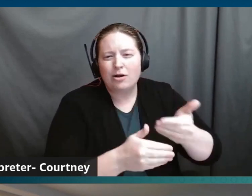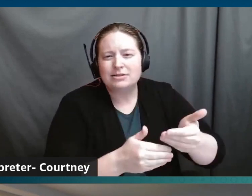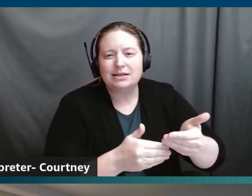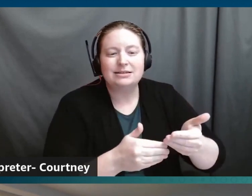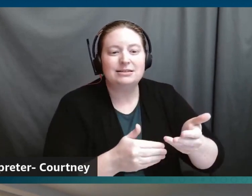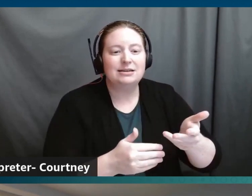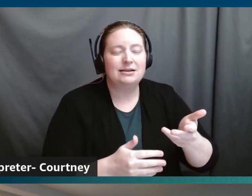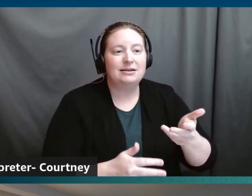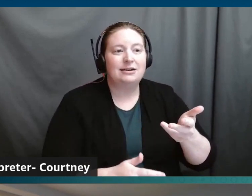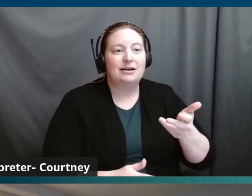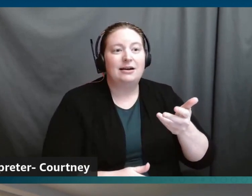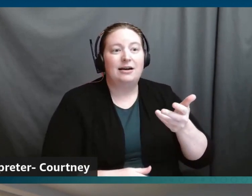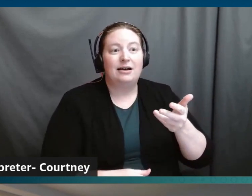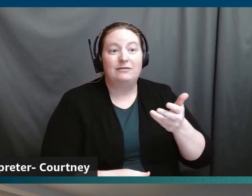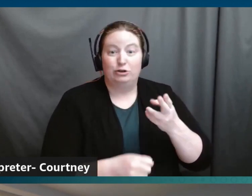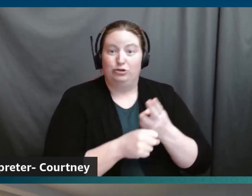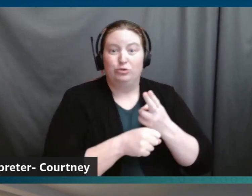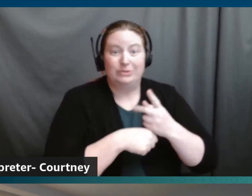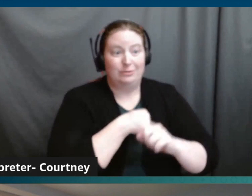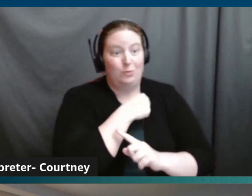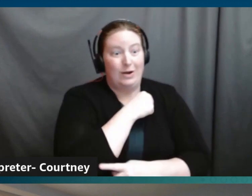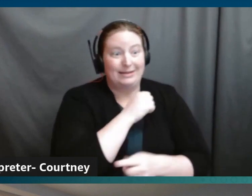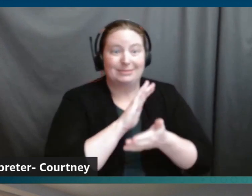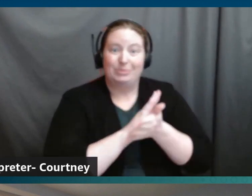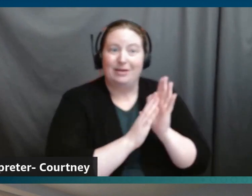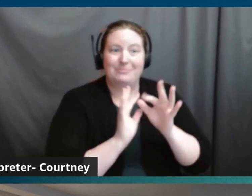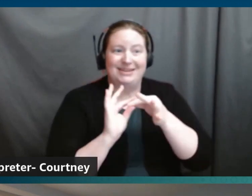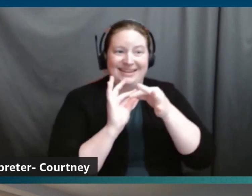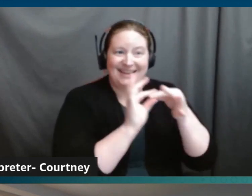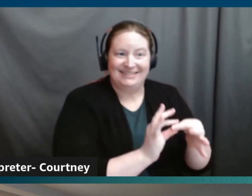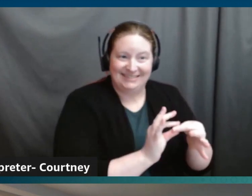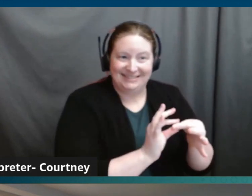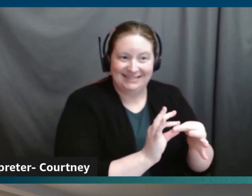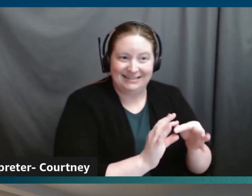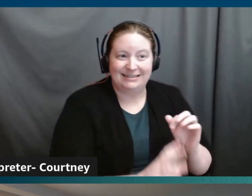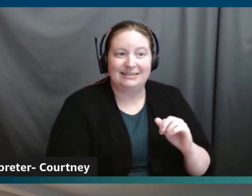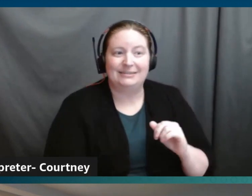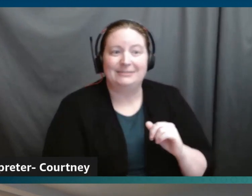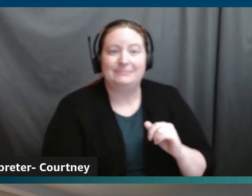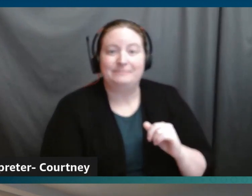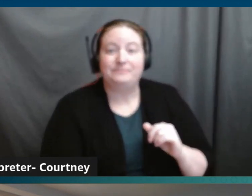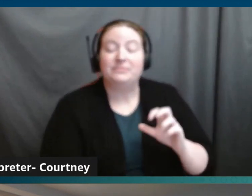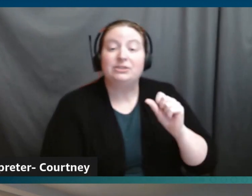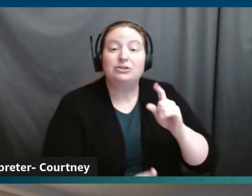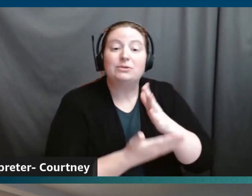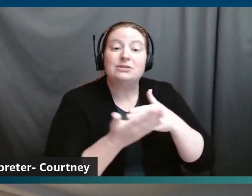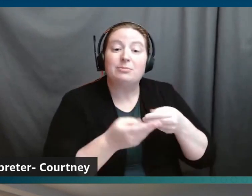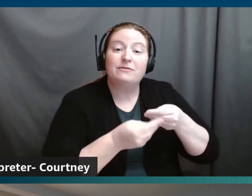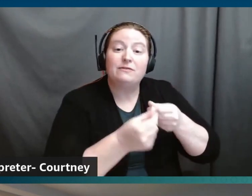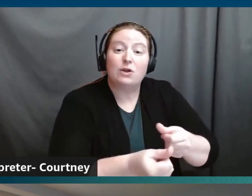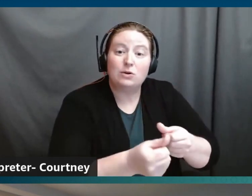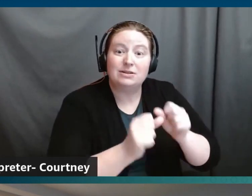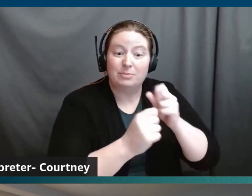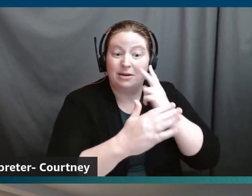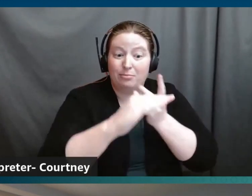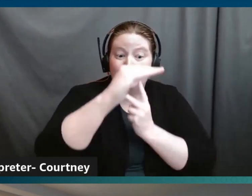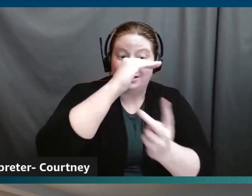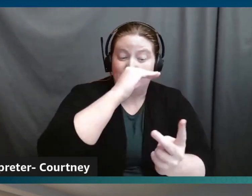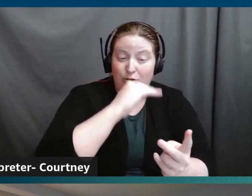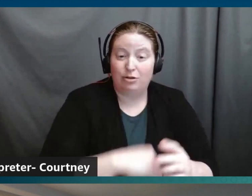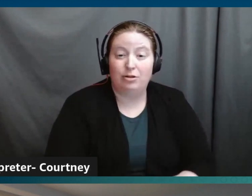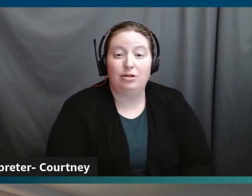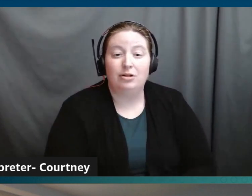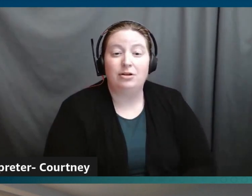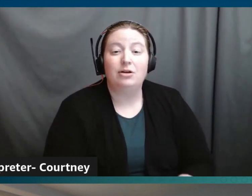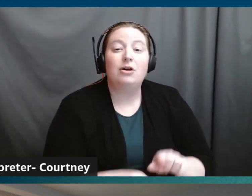taking back waste become connected, so some of those flows can then become predictable. Also, computer